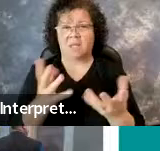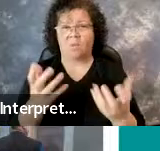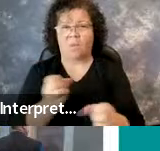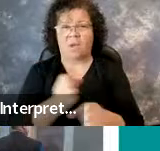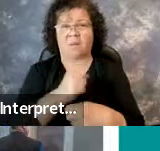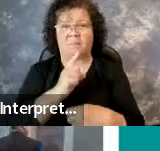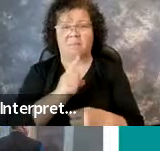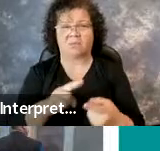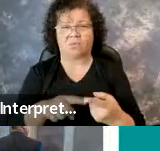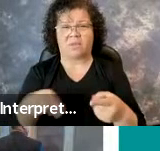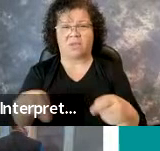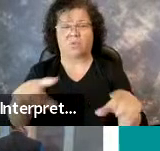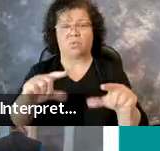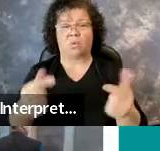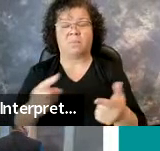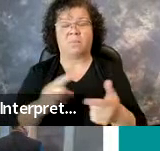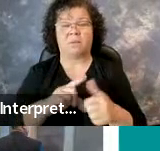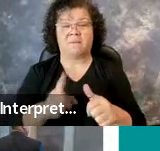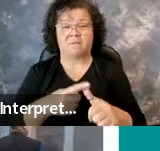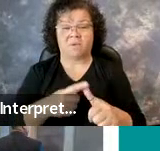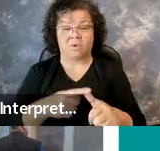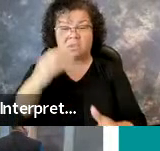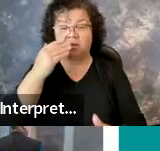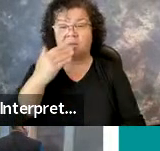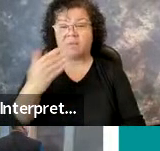want to thank Shannon Singleton.